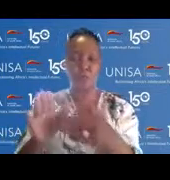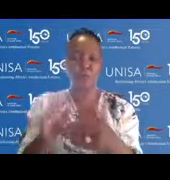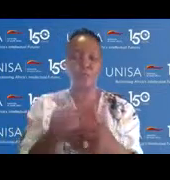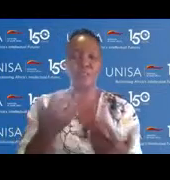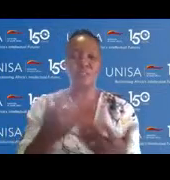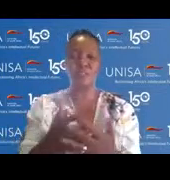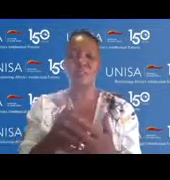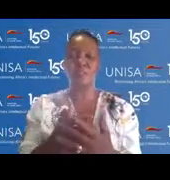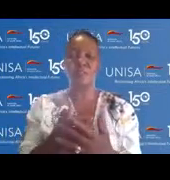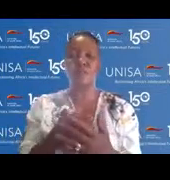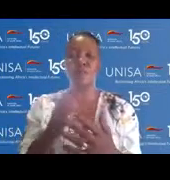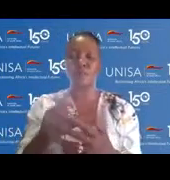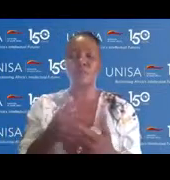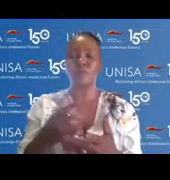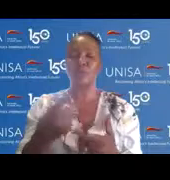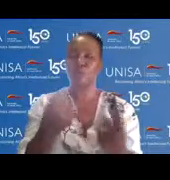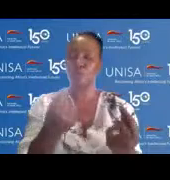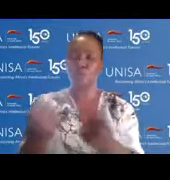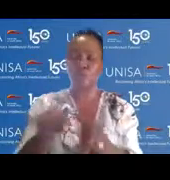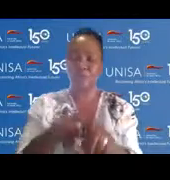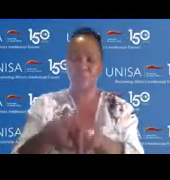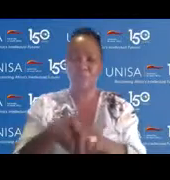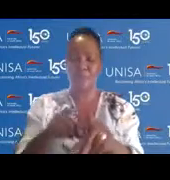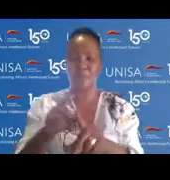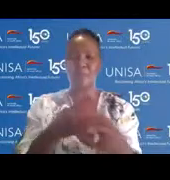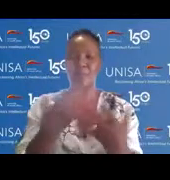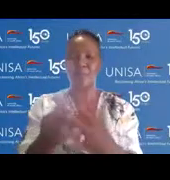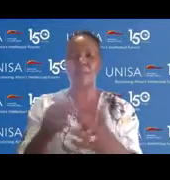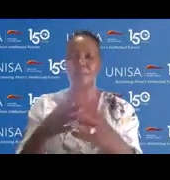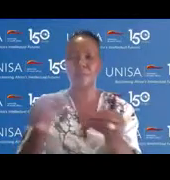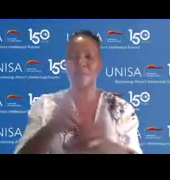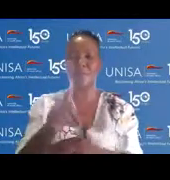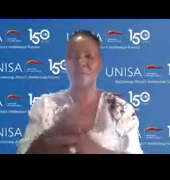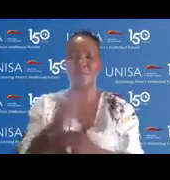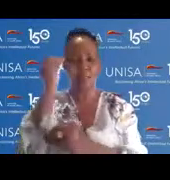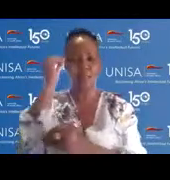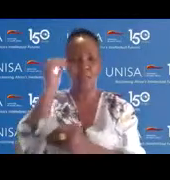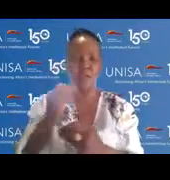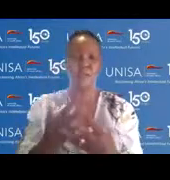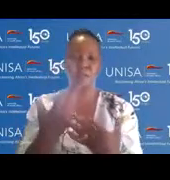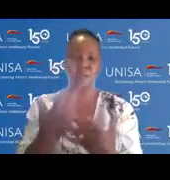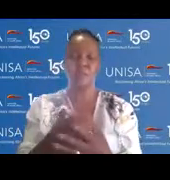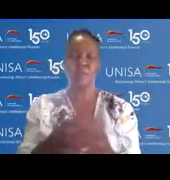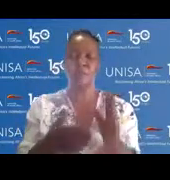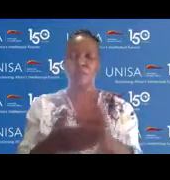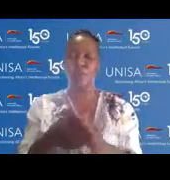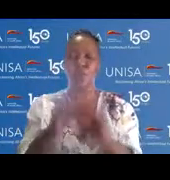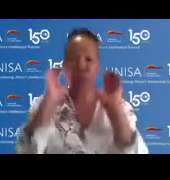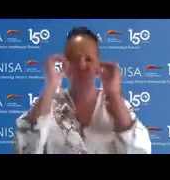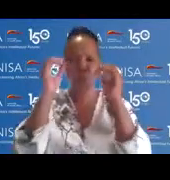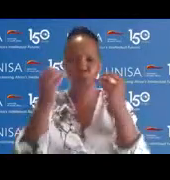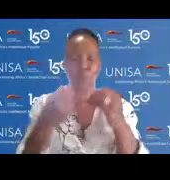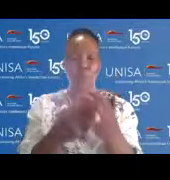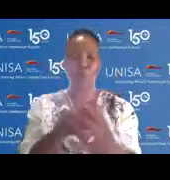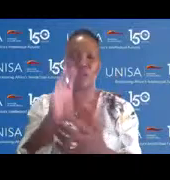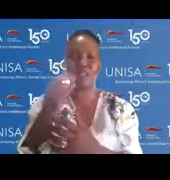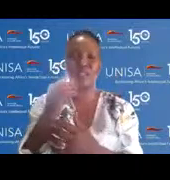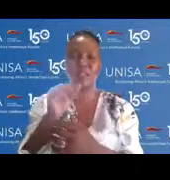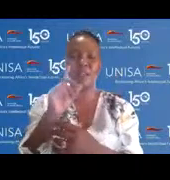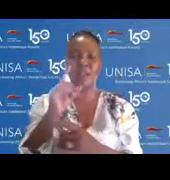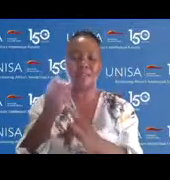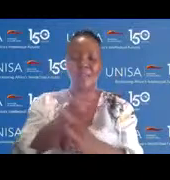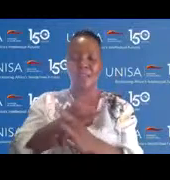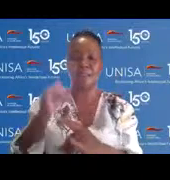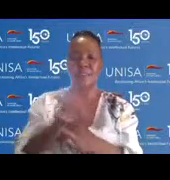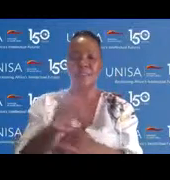that test. So this is quite an interesting option for you guys. Do a Google search or a ChatGPT search or a Copilot search for